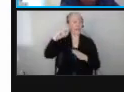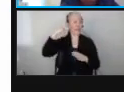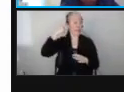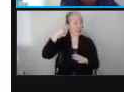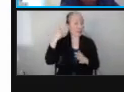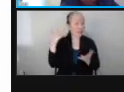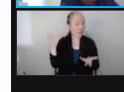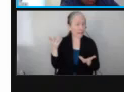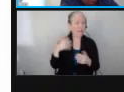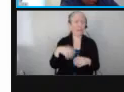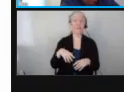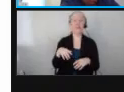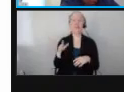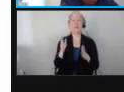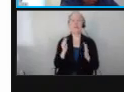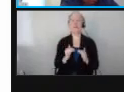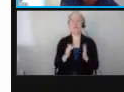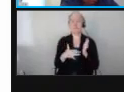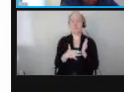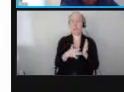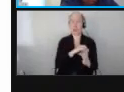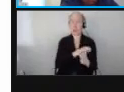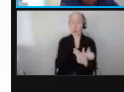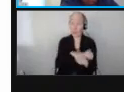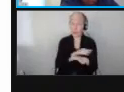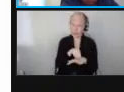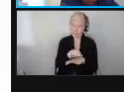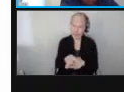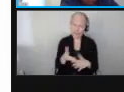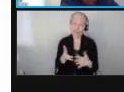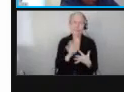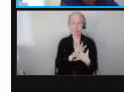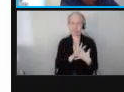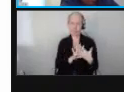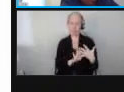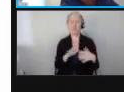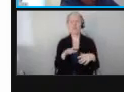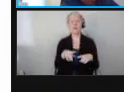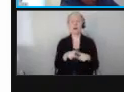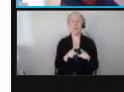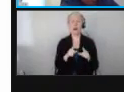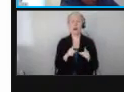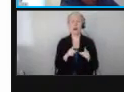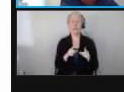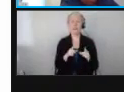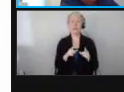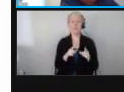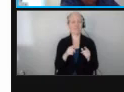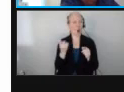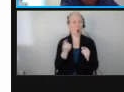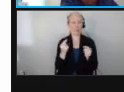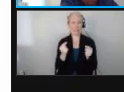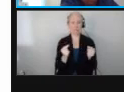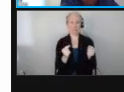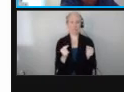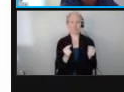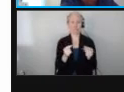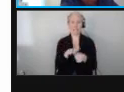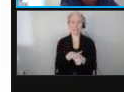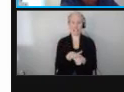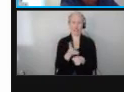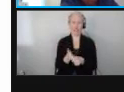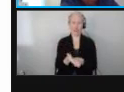factors into that. The technical authority work factors into that. But there is a tension. It all occurs in a